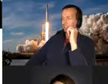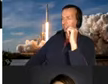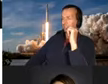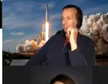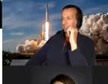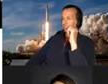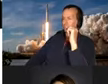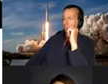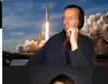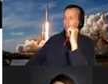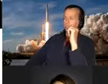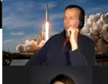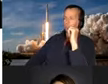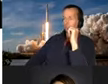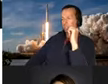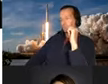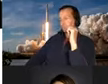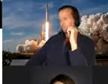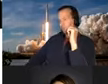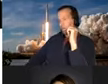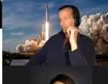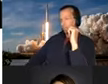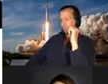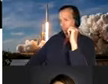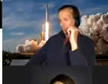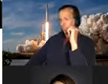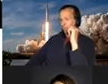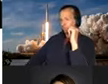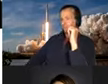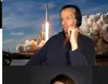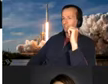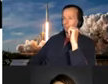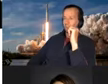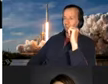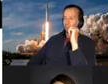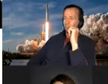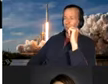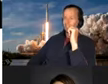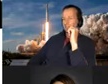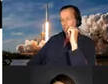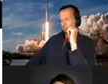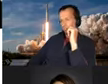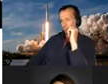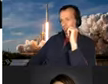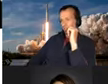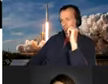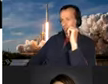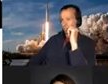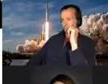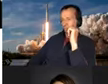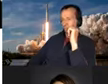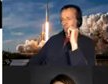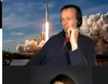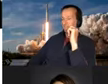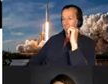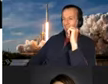is. But when you write your project, you should think about the information that was available at the time when those